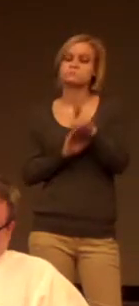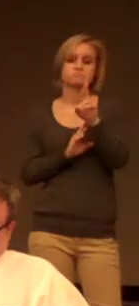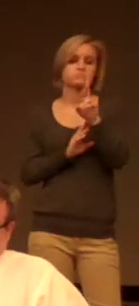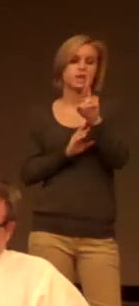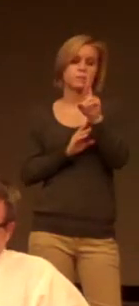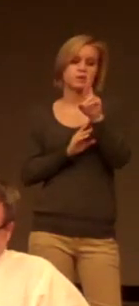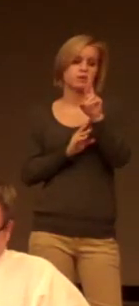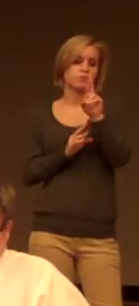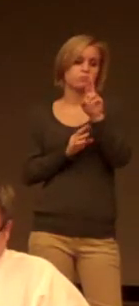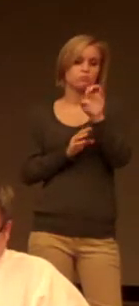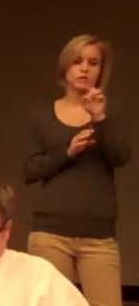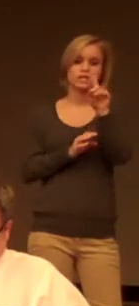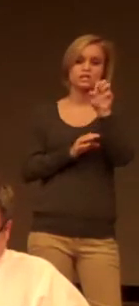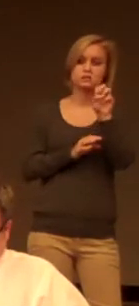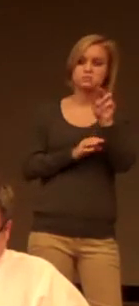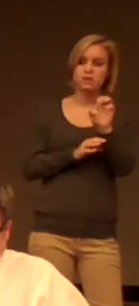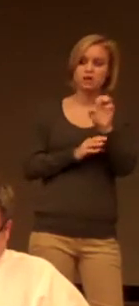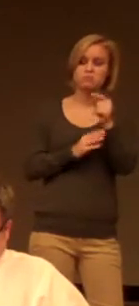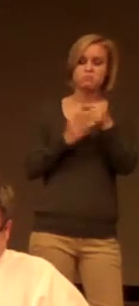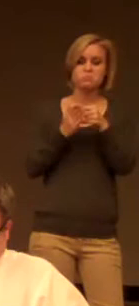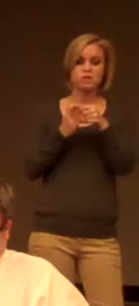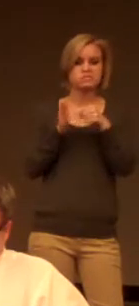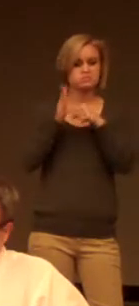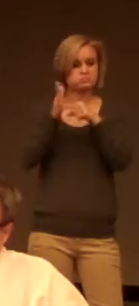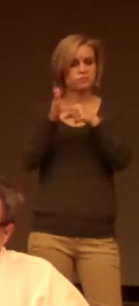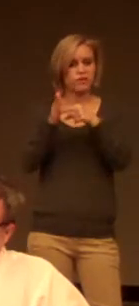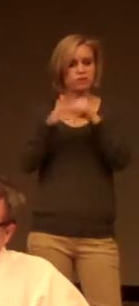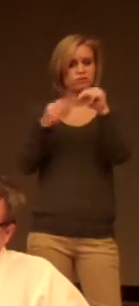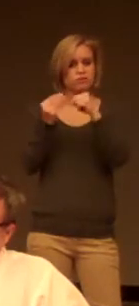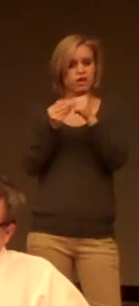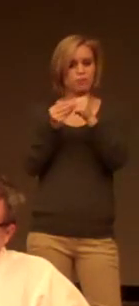redone. Now, what does this reveal about Wheeling? Well,